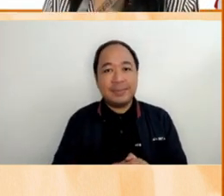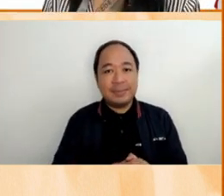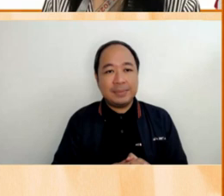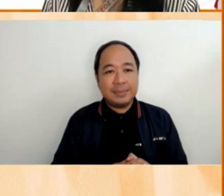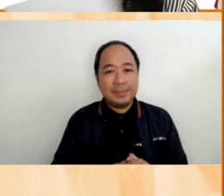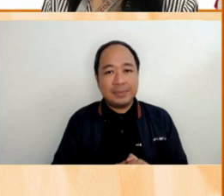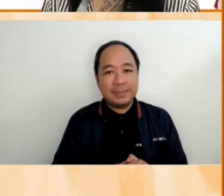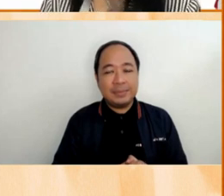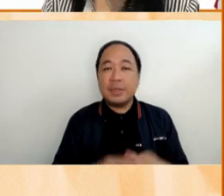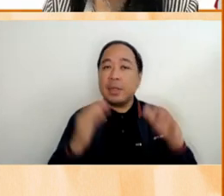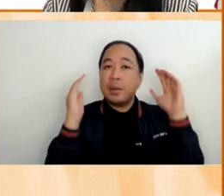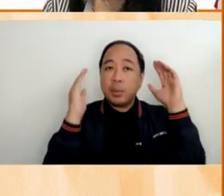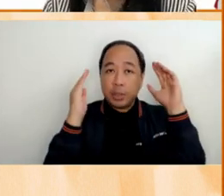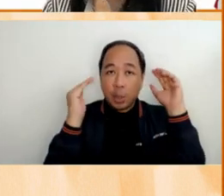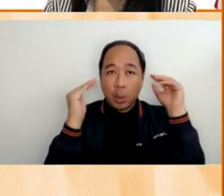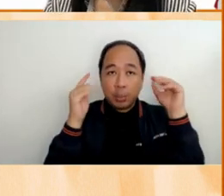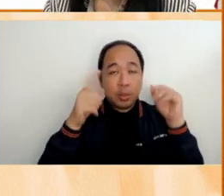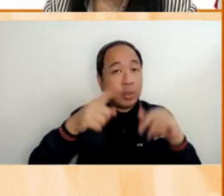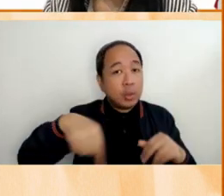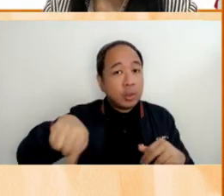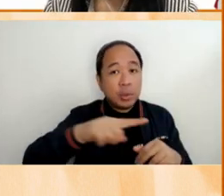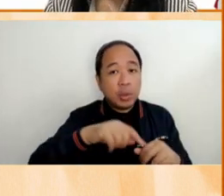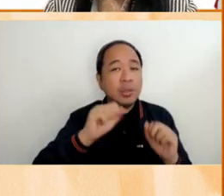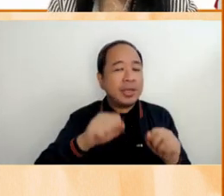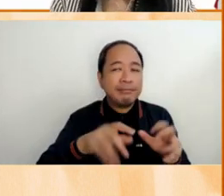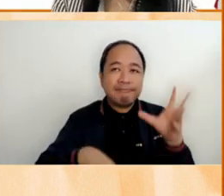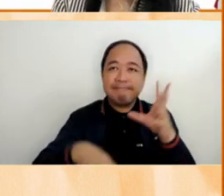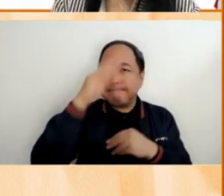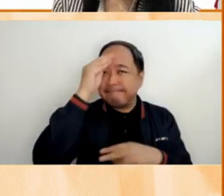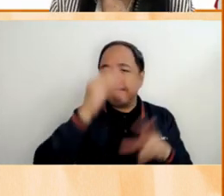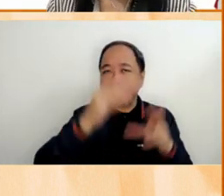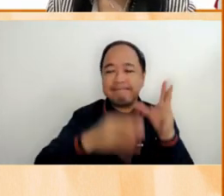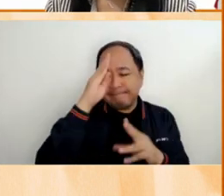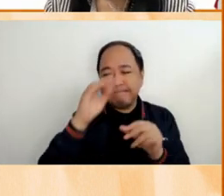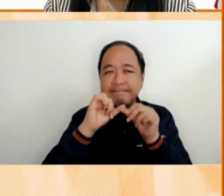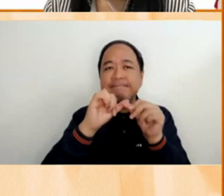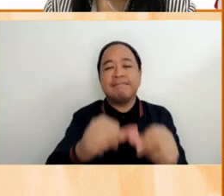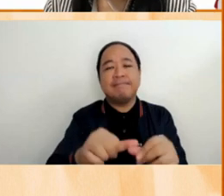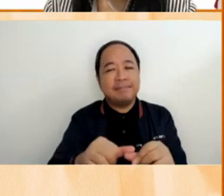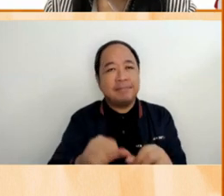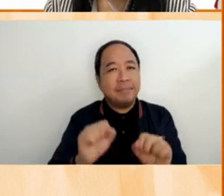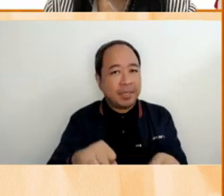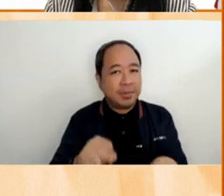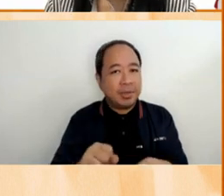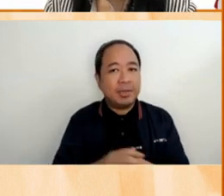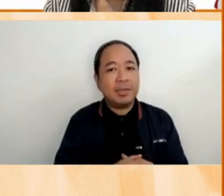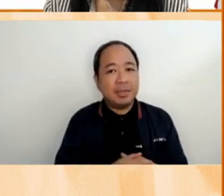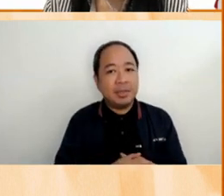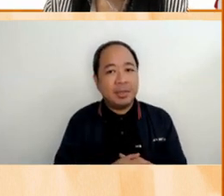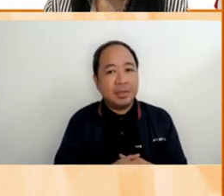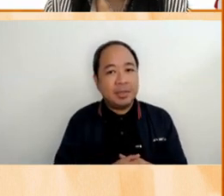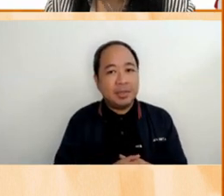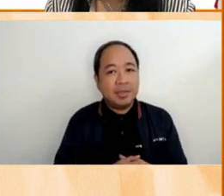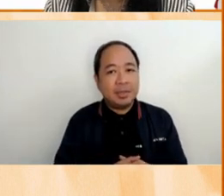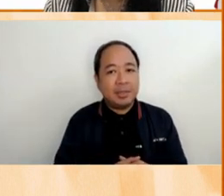We hope that you can take in as much knowledge as you can. I would not keep you